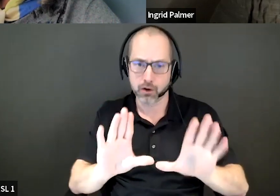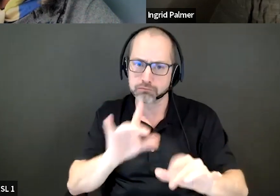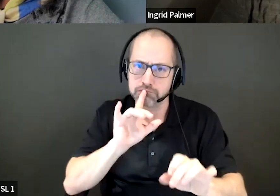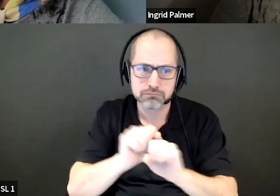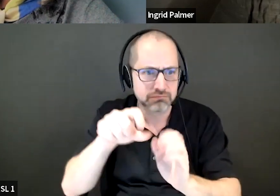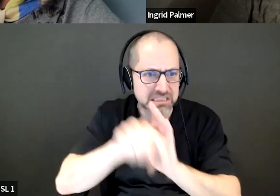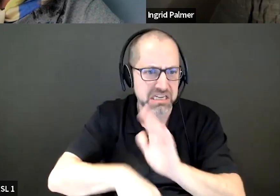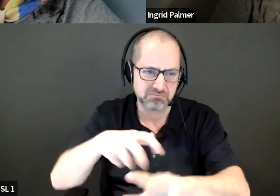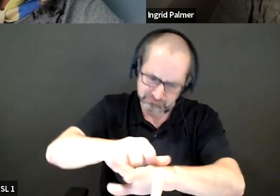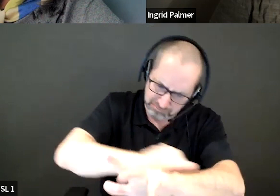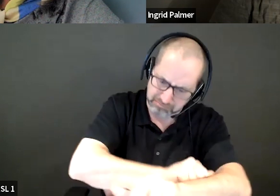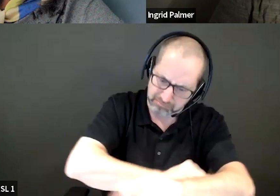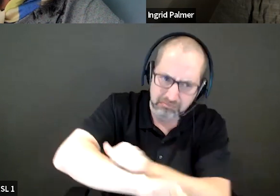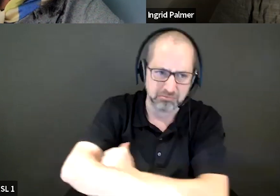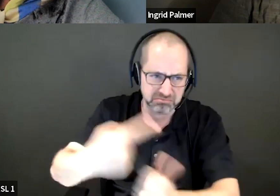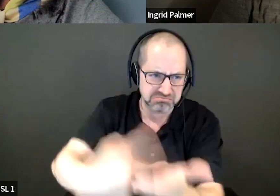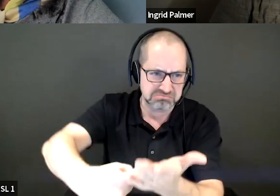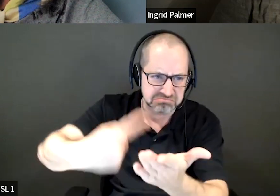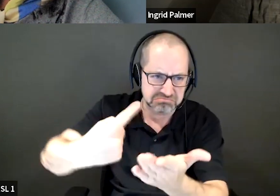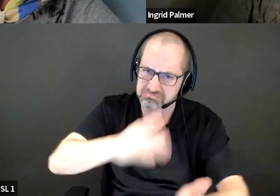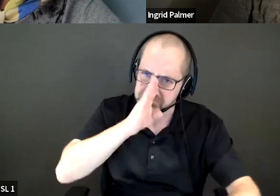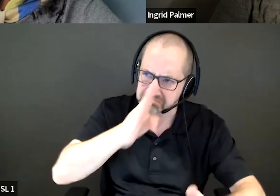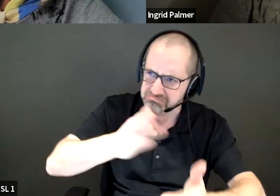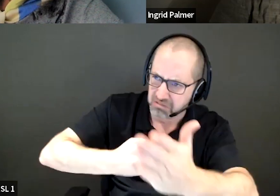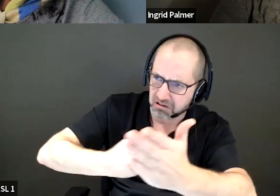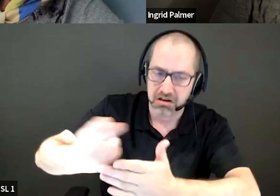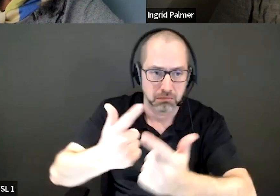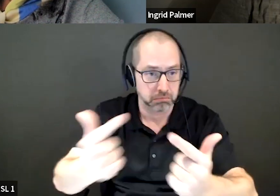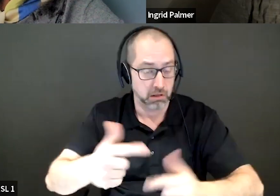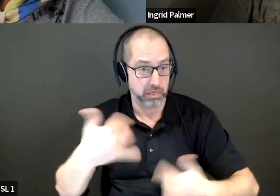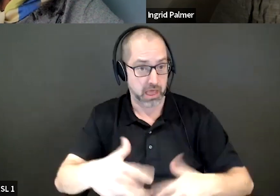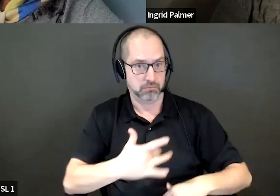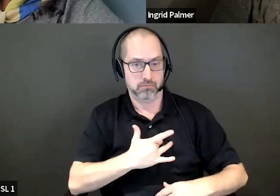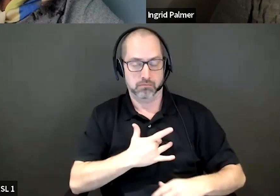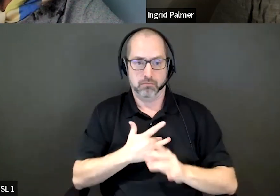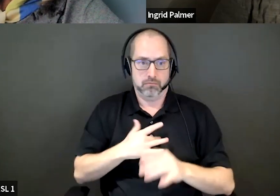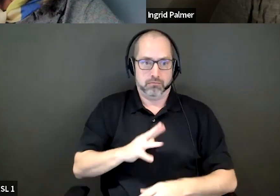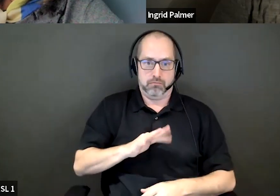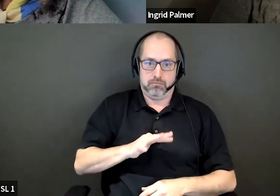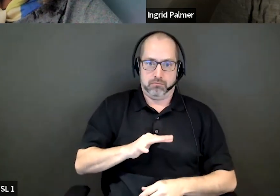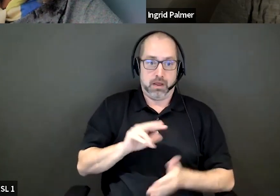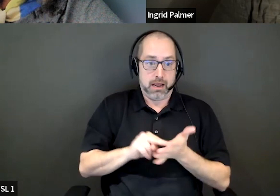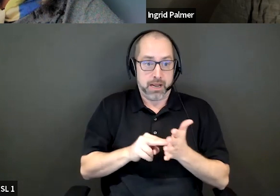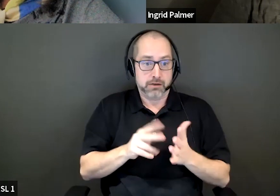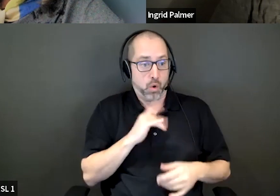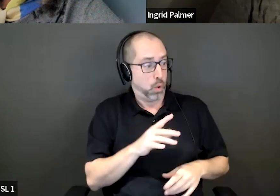intrinsic understanding that something is not it's not just about putting someone in a job. It's way beyond